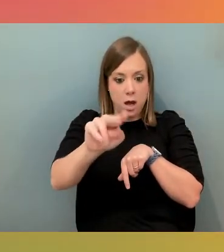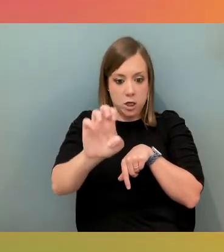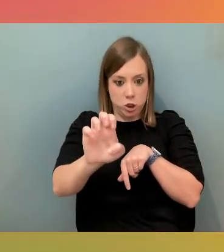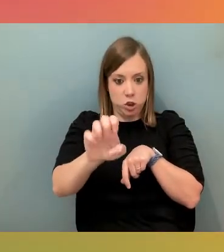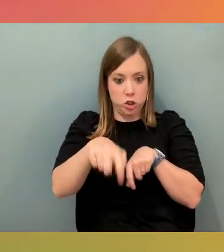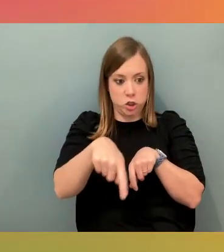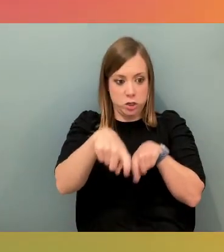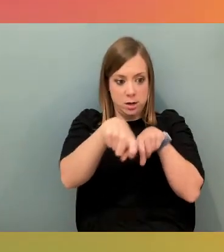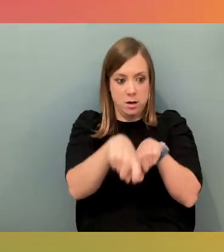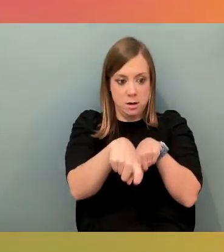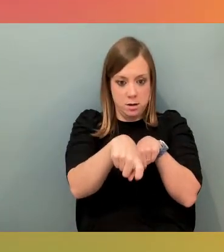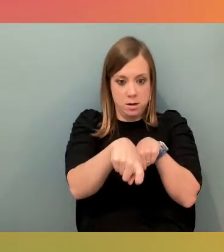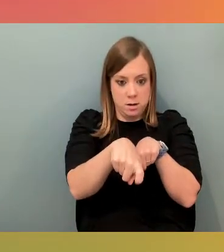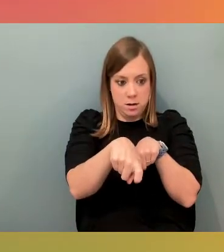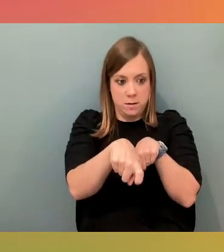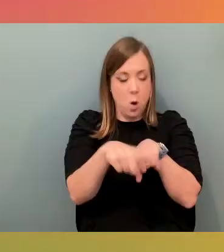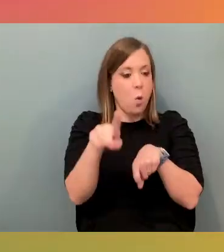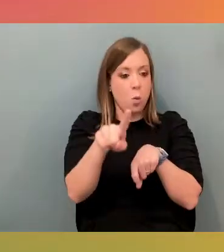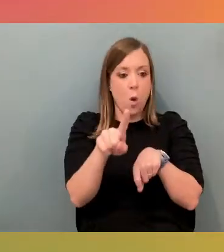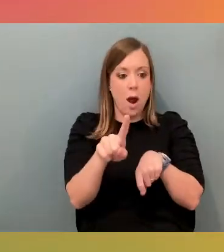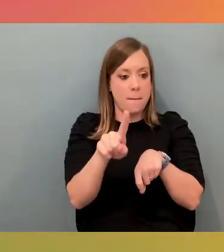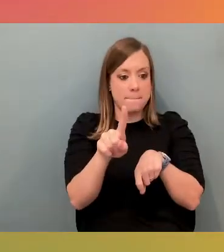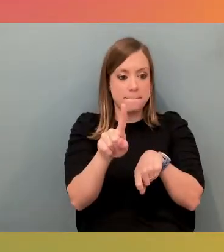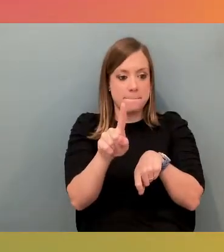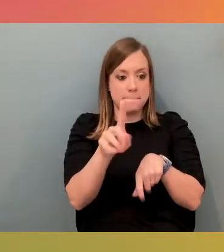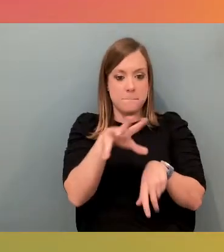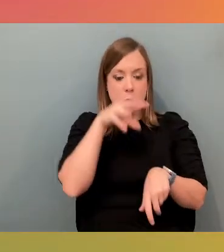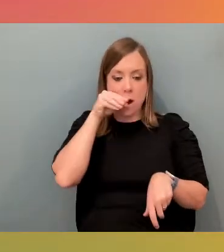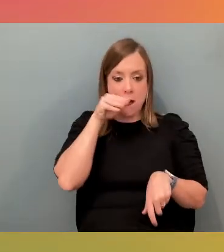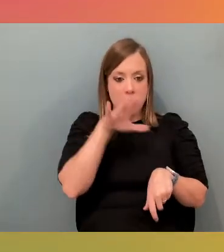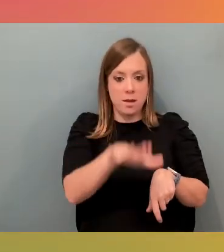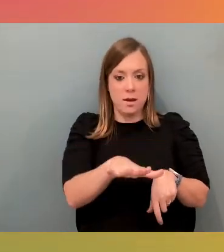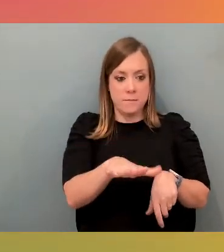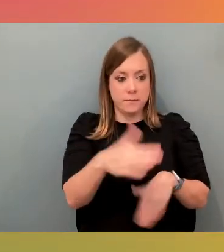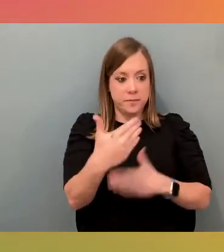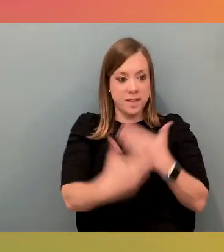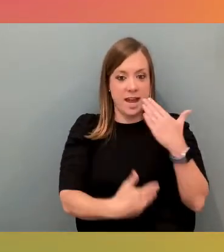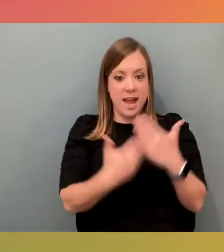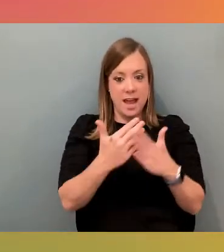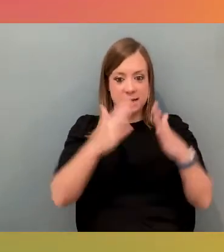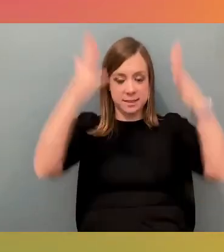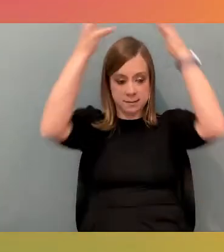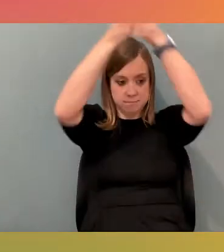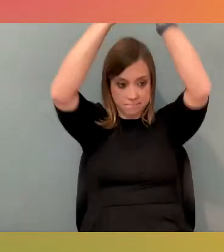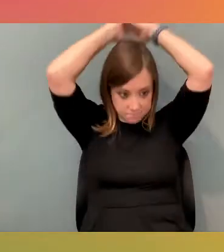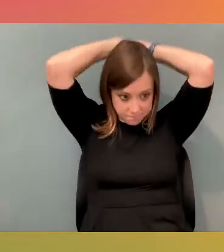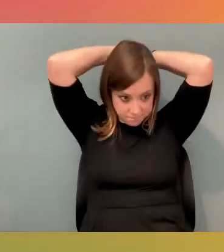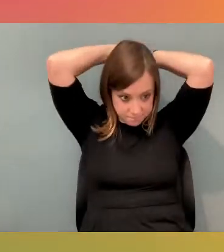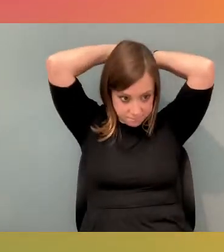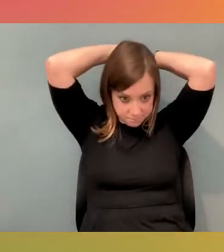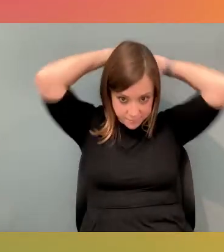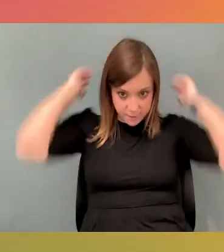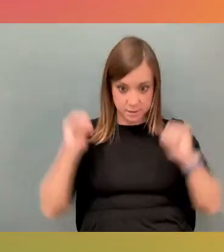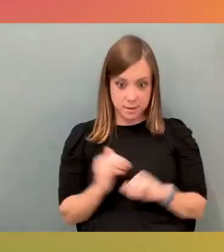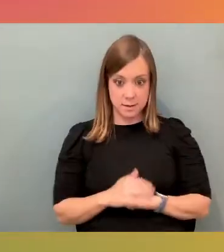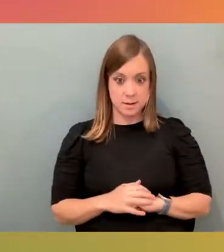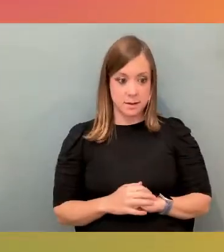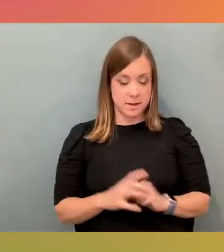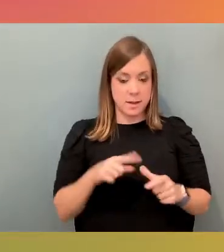here for one breath this time. Hands together, stretch the shoulders, reach the fingertips back.